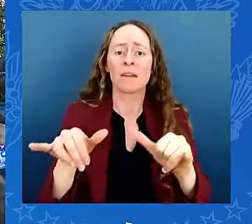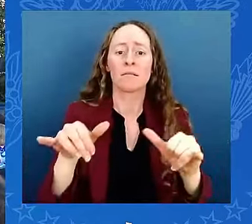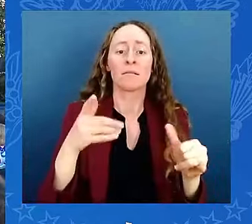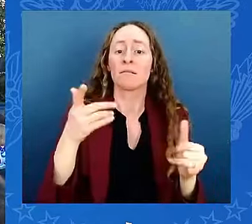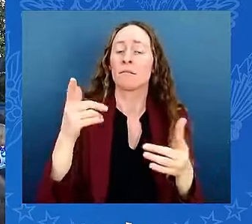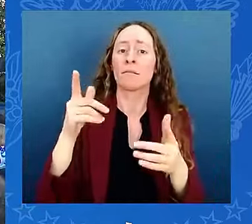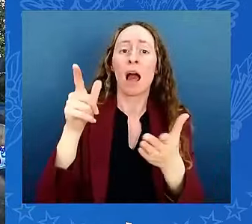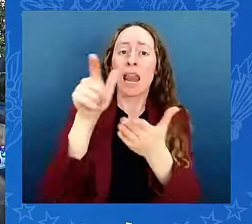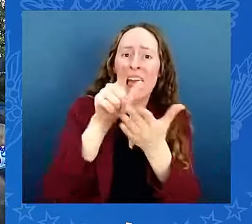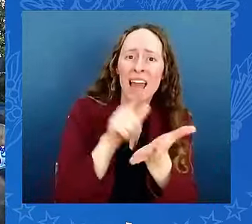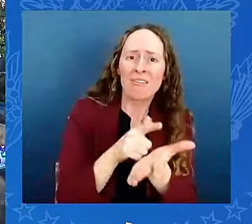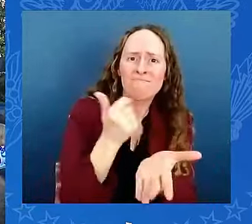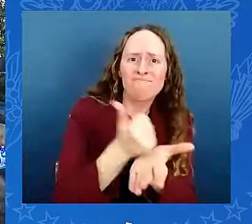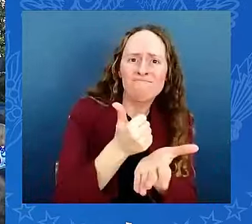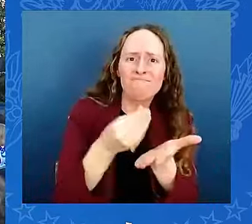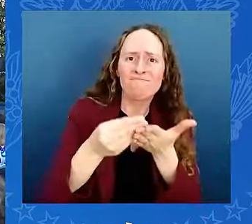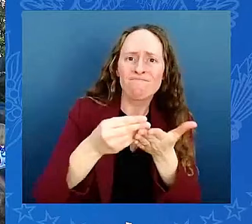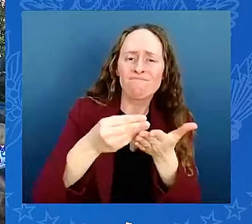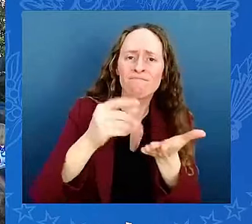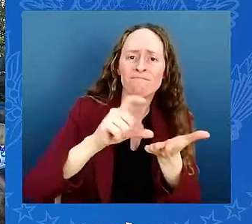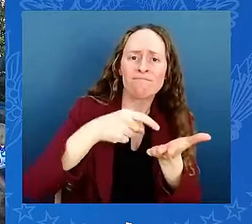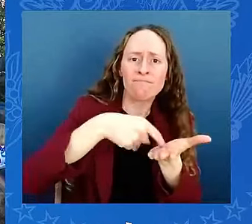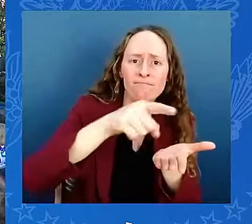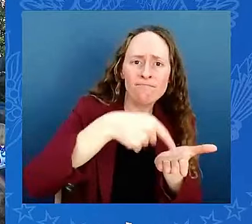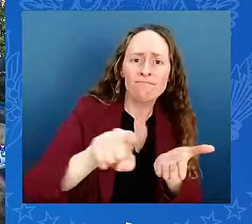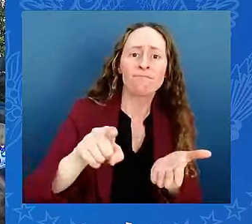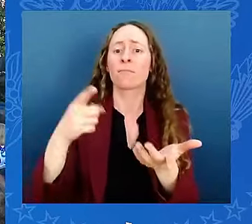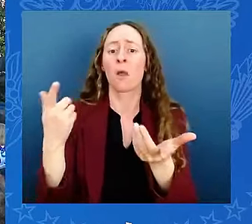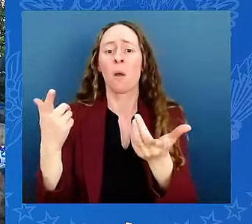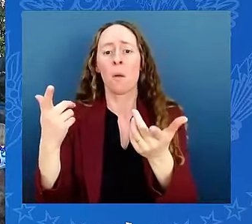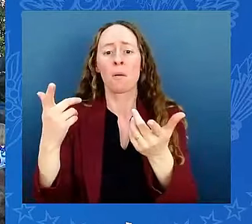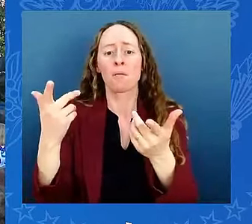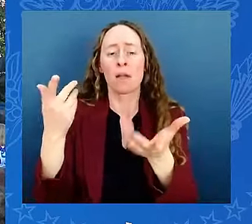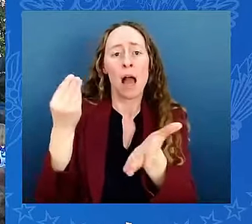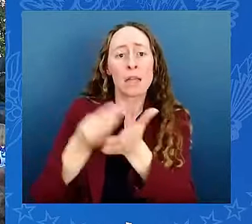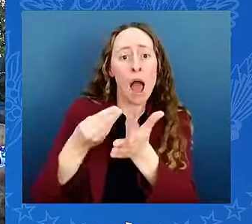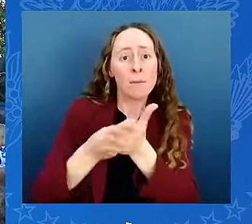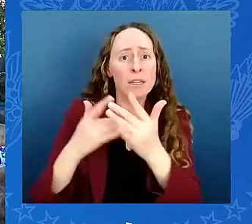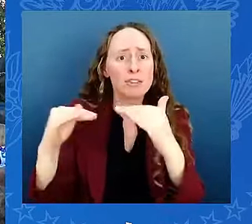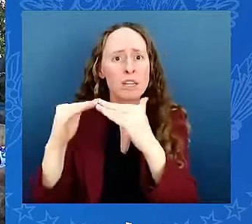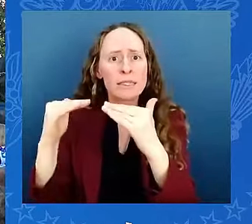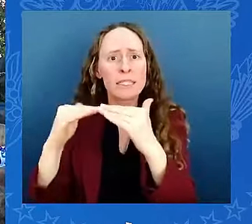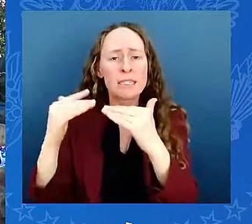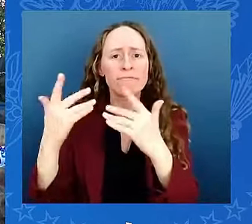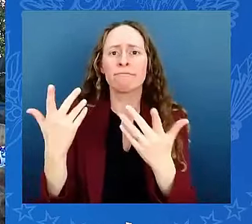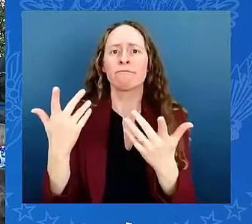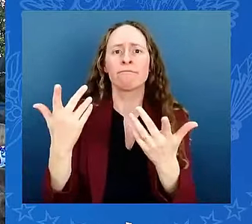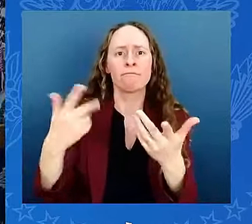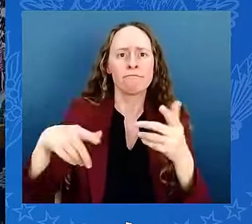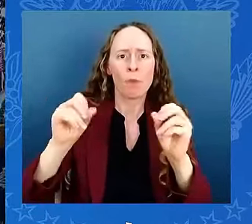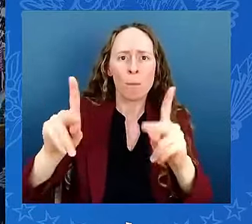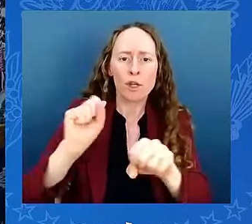American Indian sovereignty, and services for the LGBTQ community.